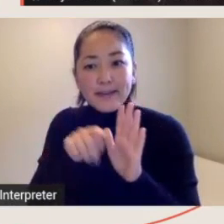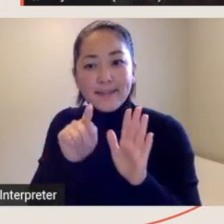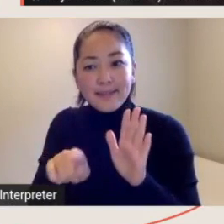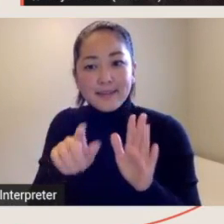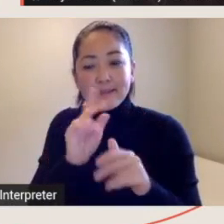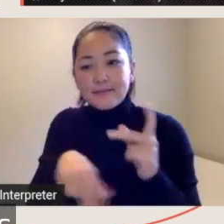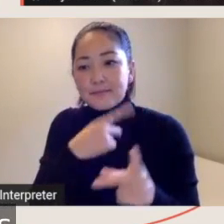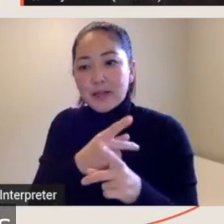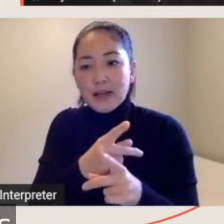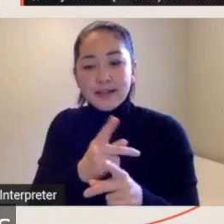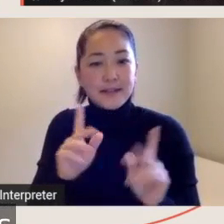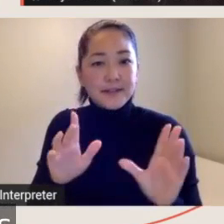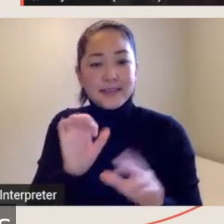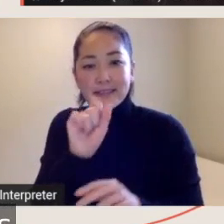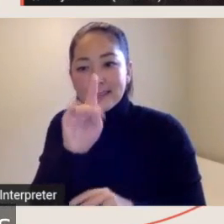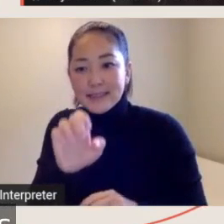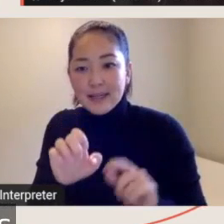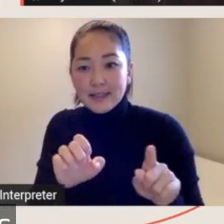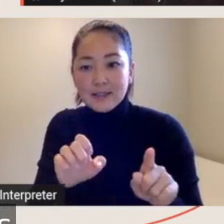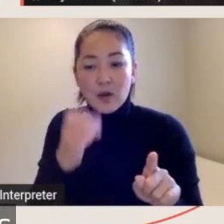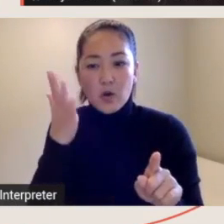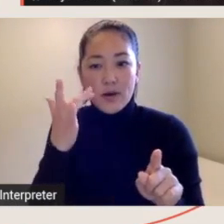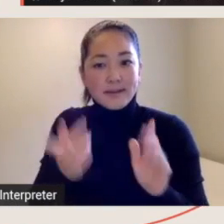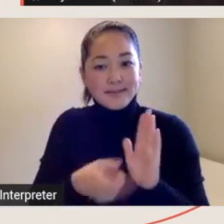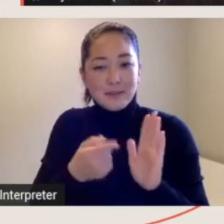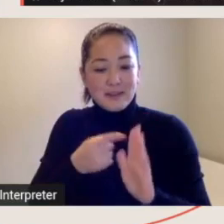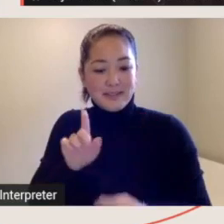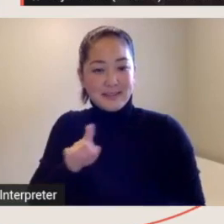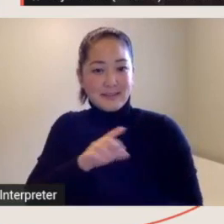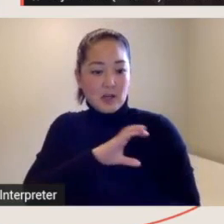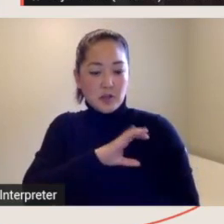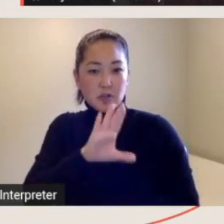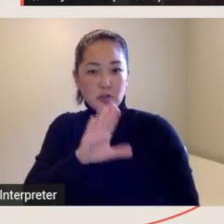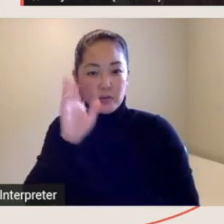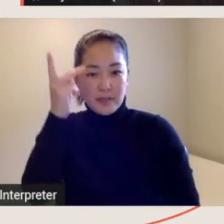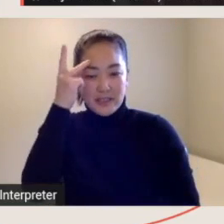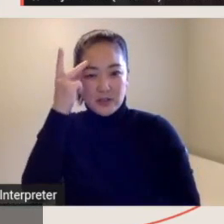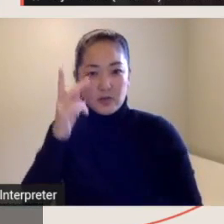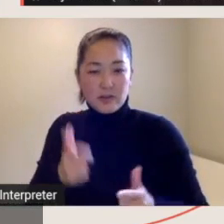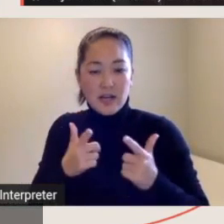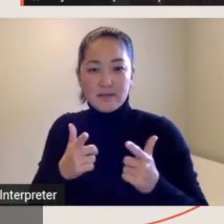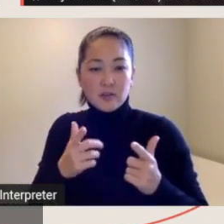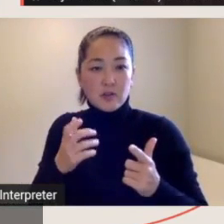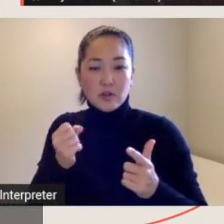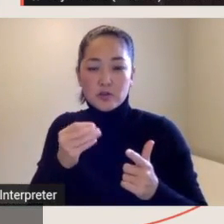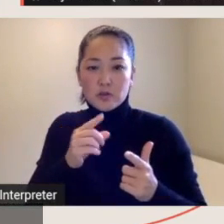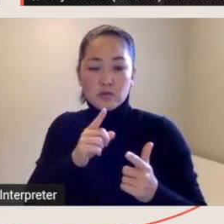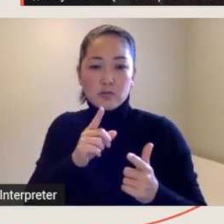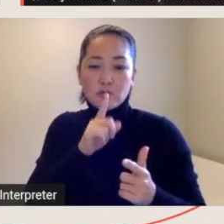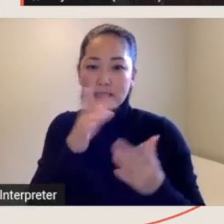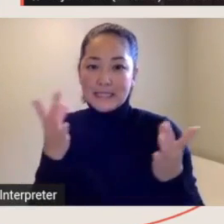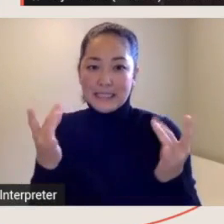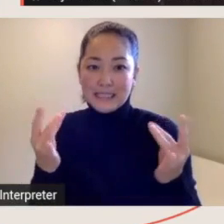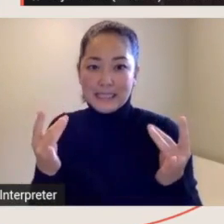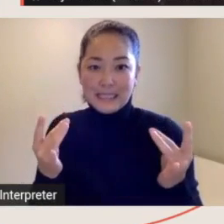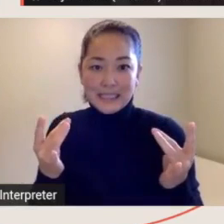when the context of the film and the characters' lives is so politically charged in the contemporary moment? We'll start with you, Christina, so we can go in